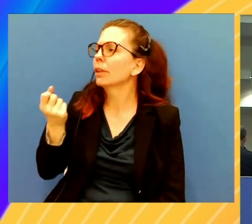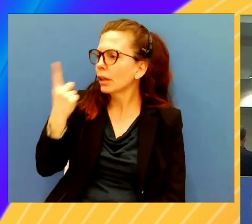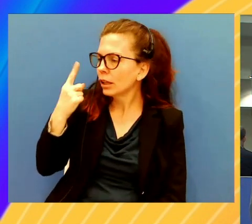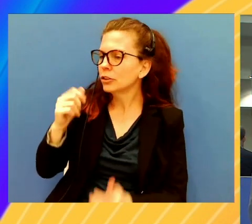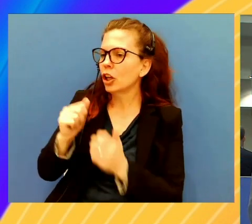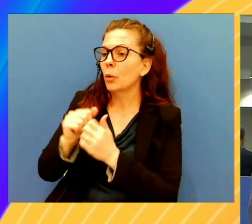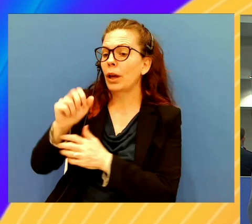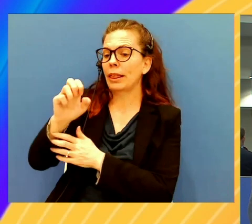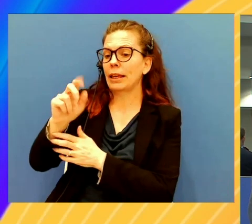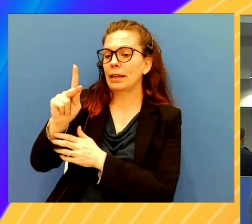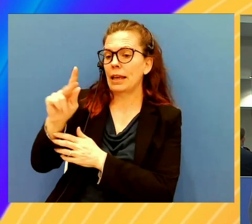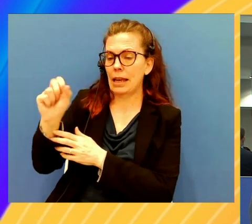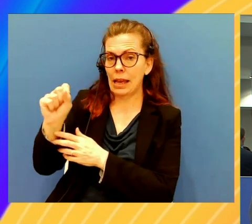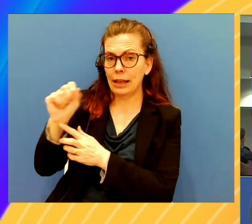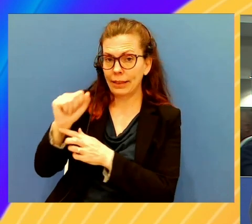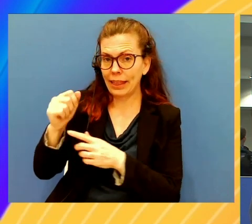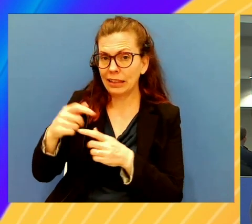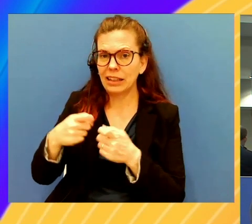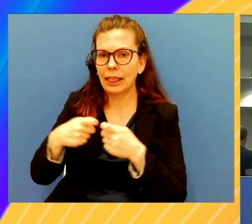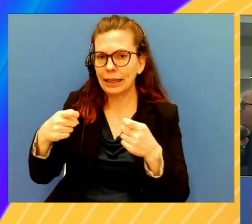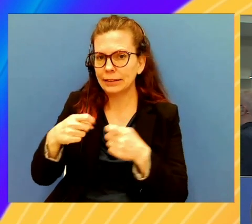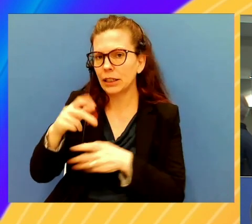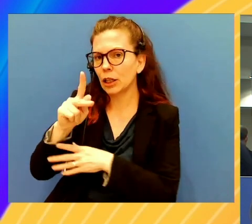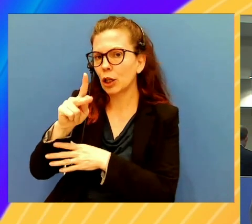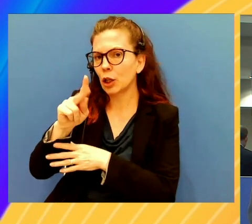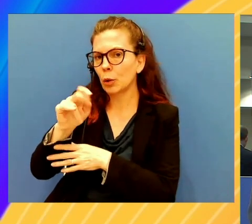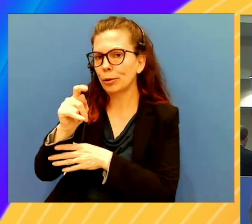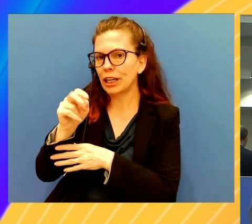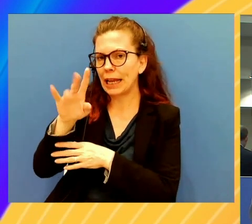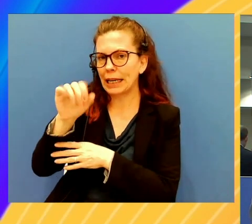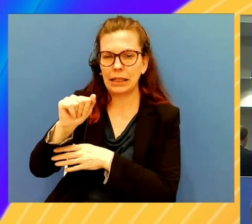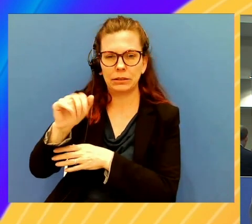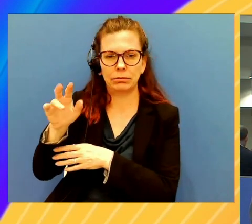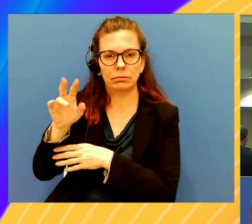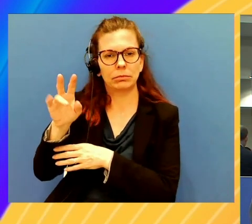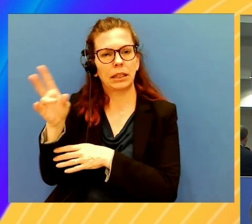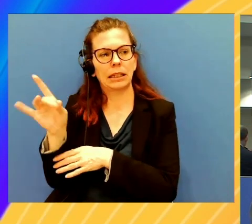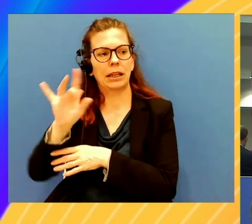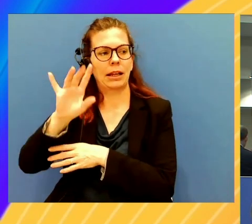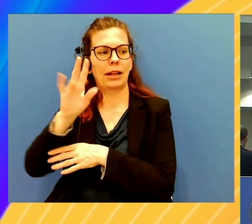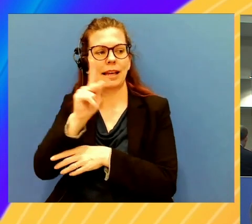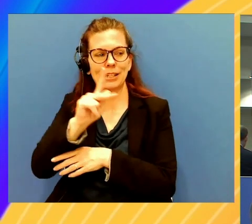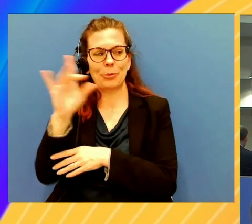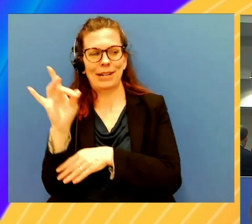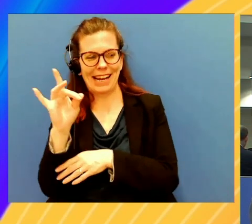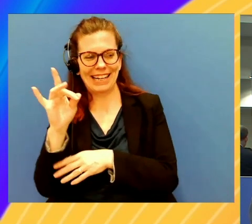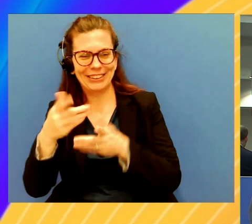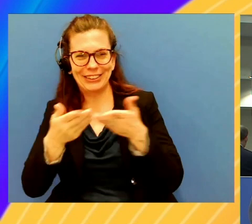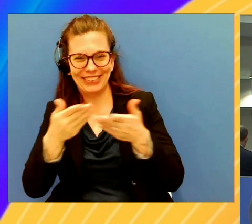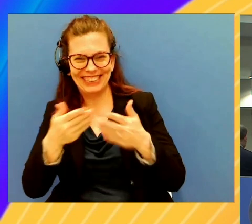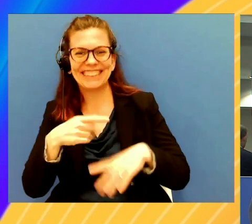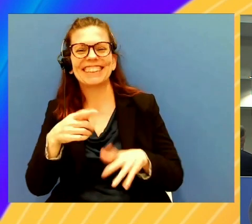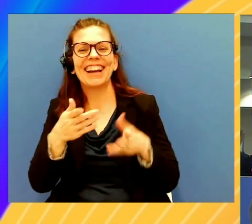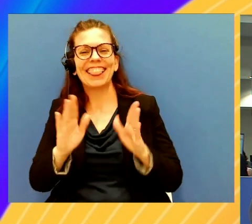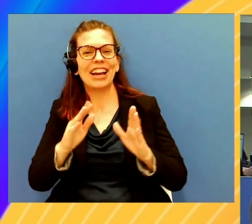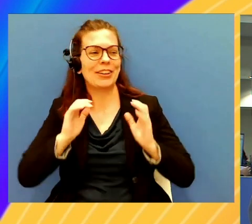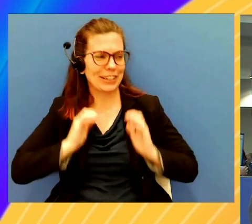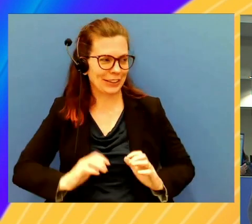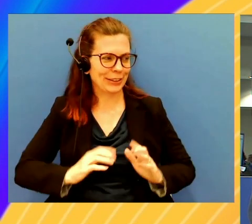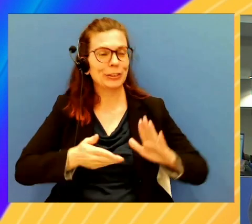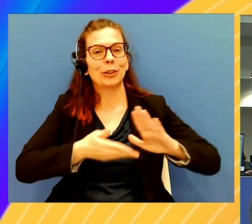which is the Elastic Kubernetes service, yes. This is implying that now customers are able to run